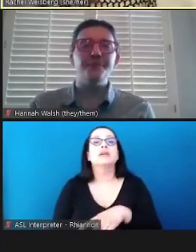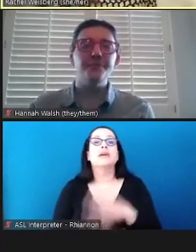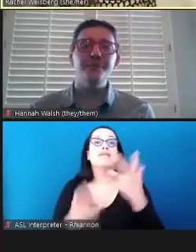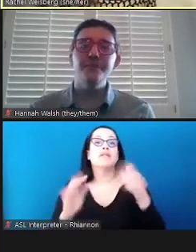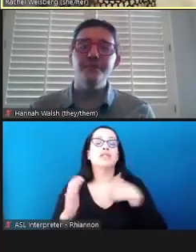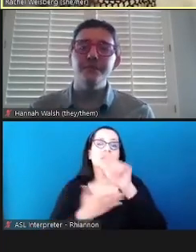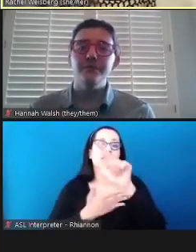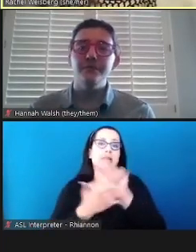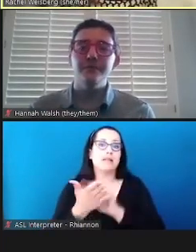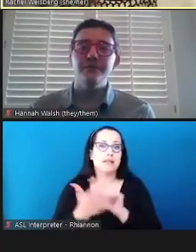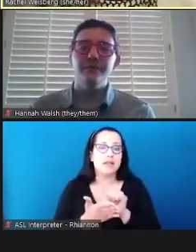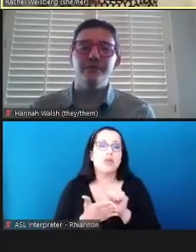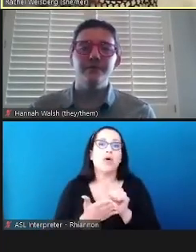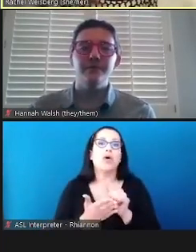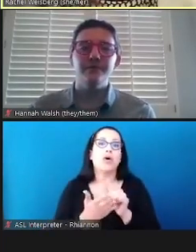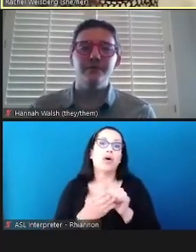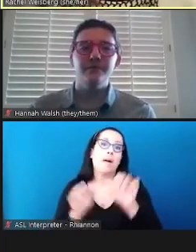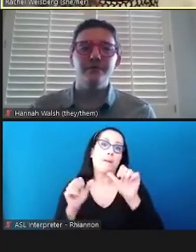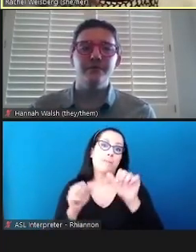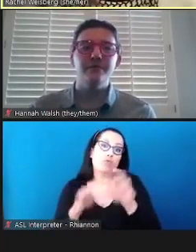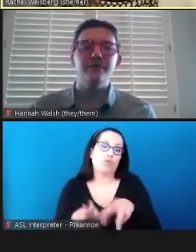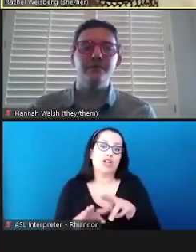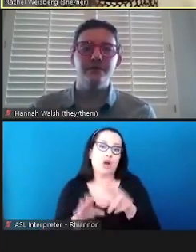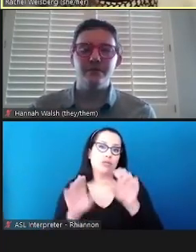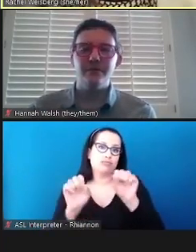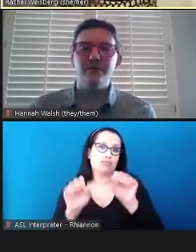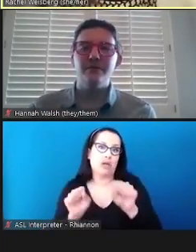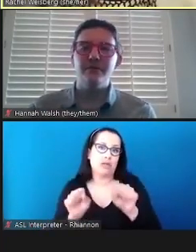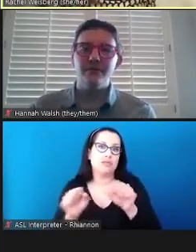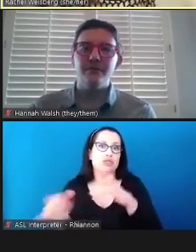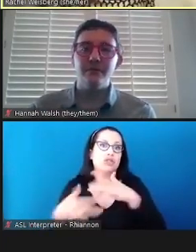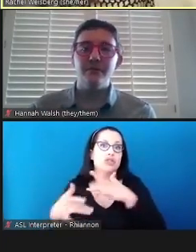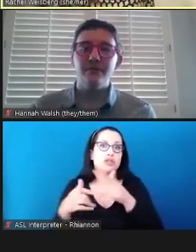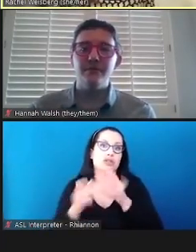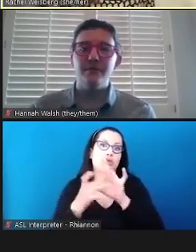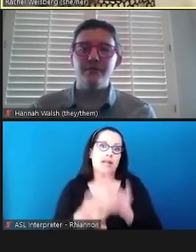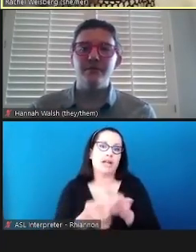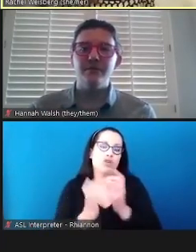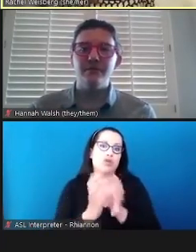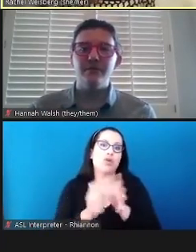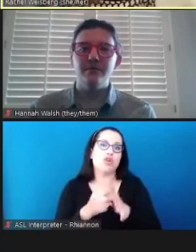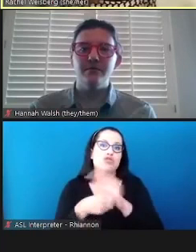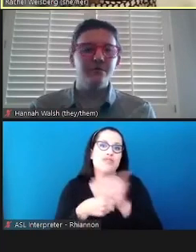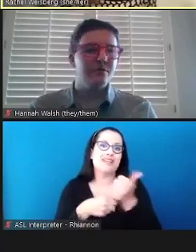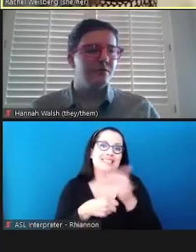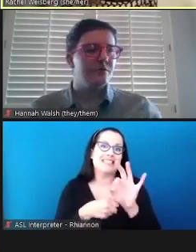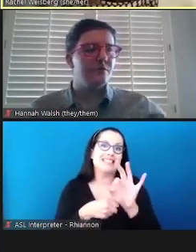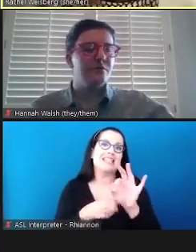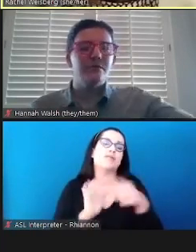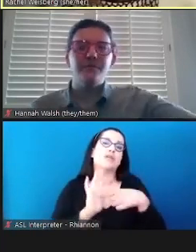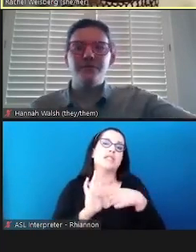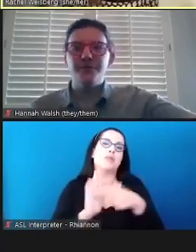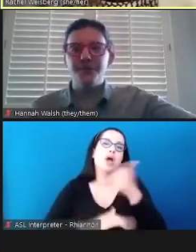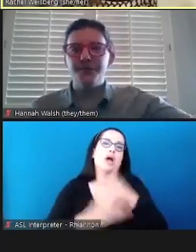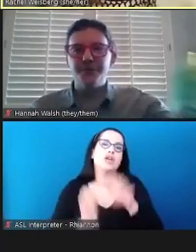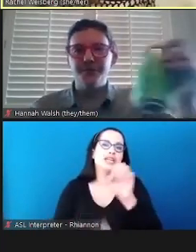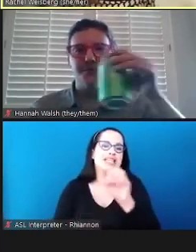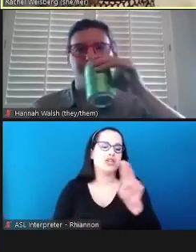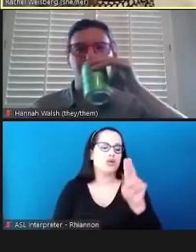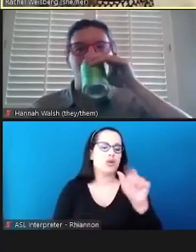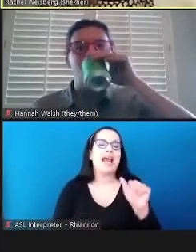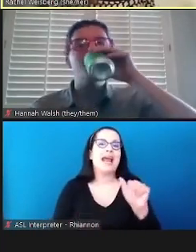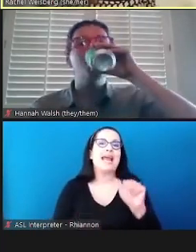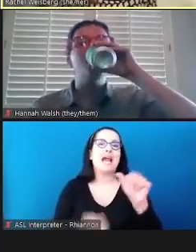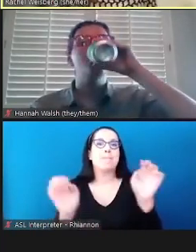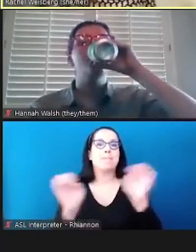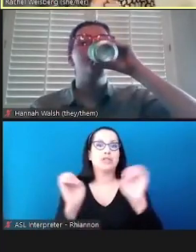There are legal implications about COVID-19 vaccines under different laws like the emergency use authorization or the